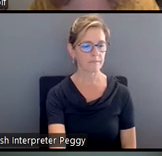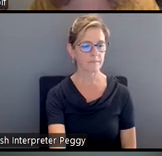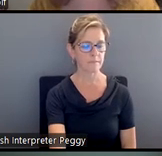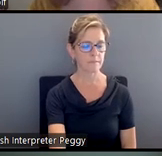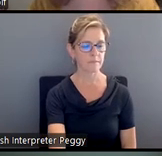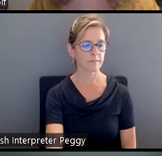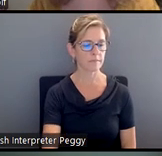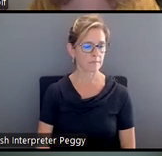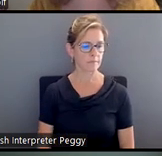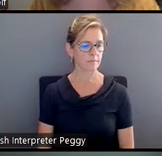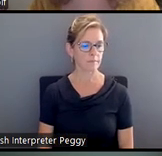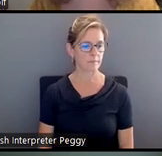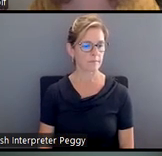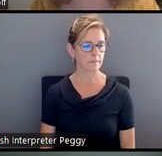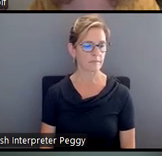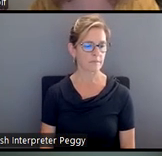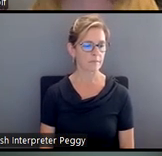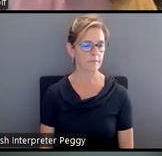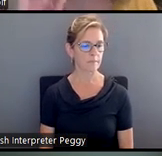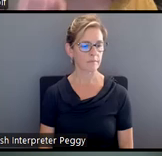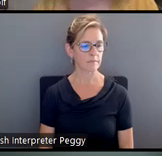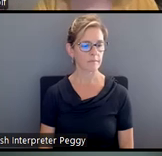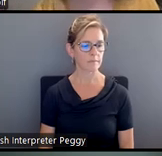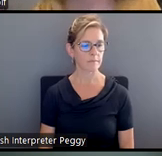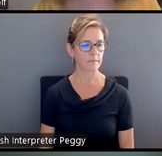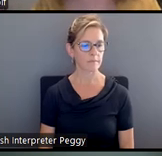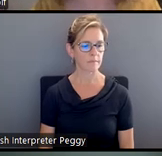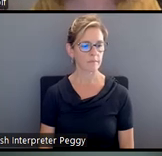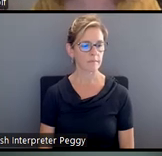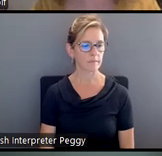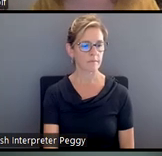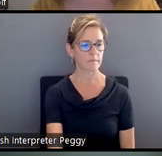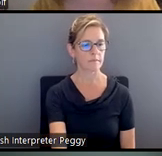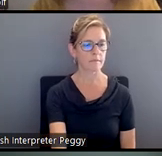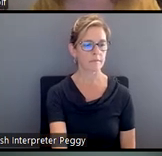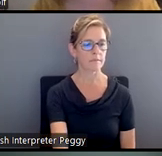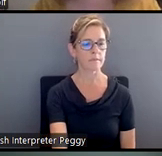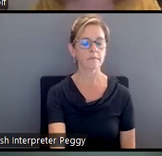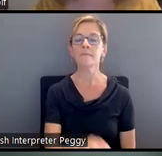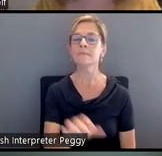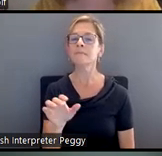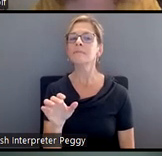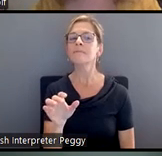Maybe, yeah, I don't know how to get rid of that poll. All right, moving on to your message.